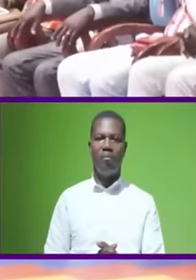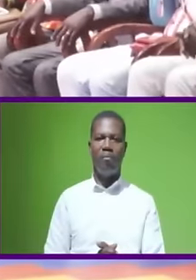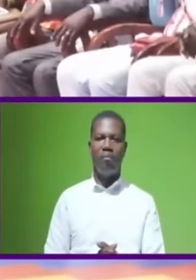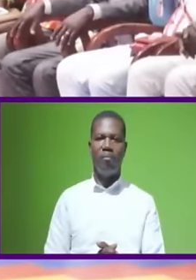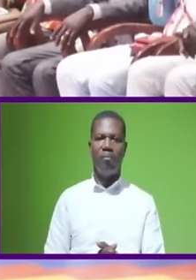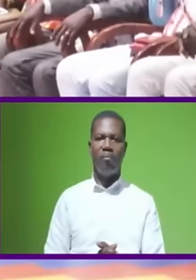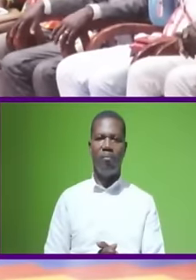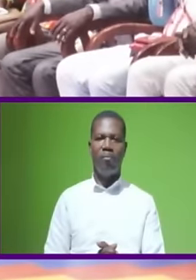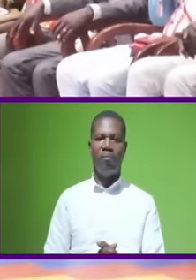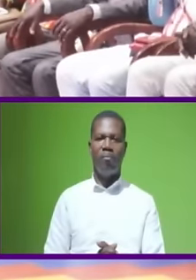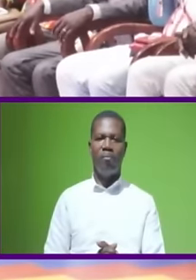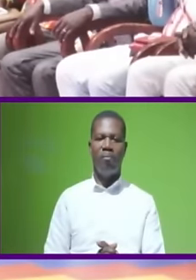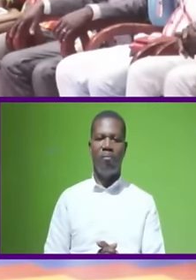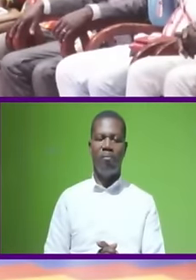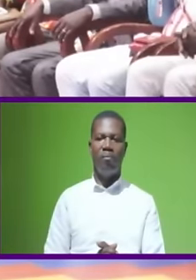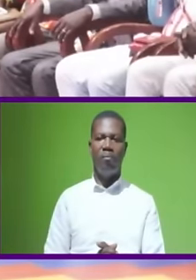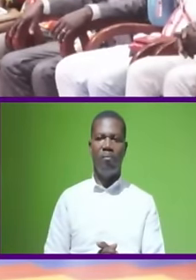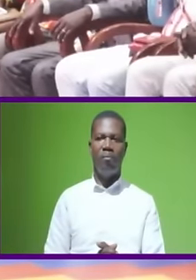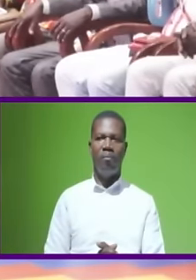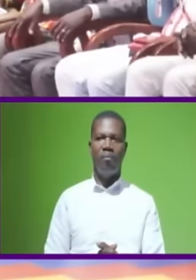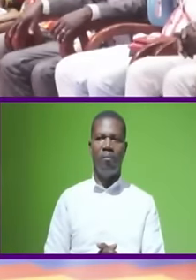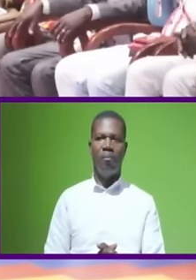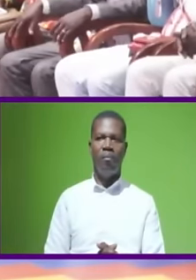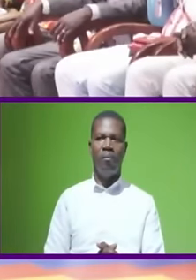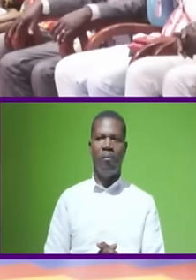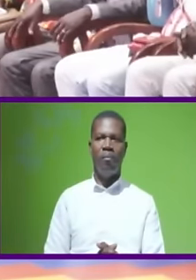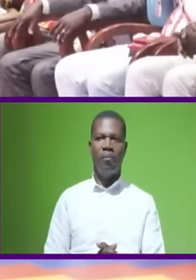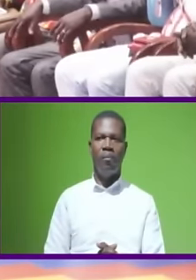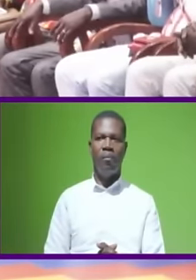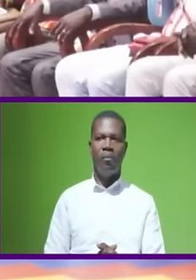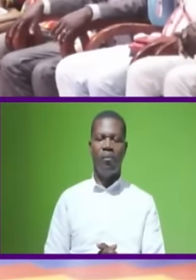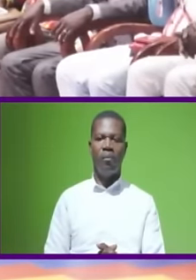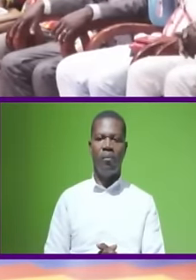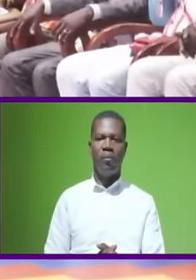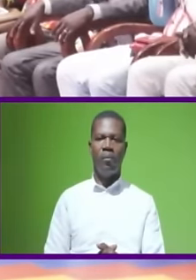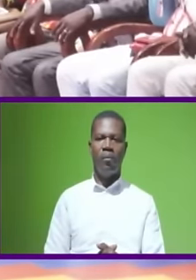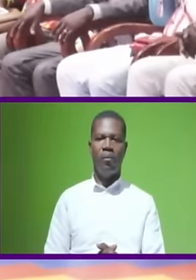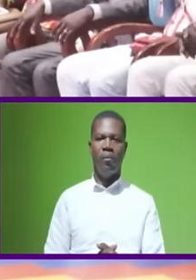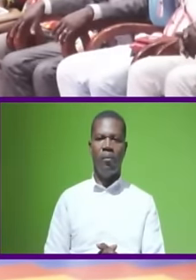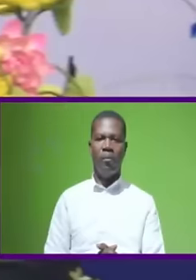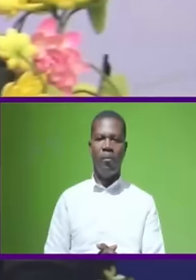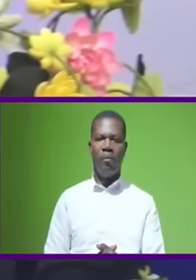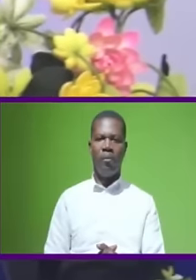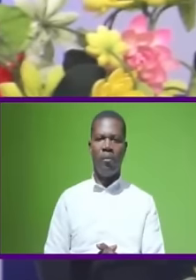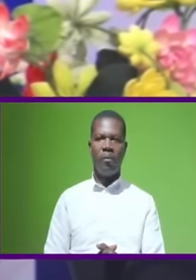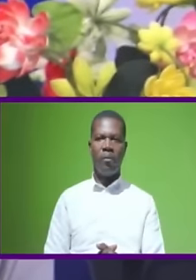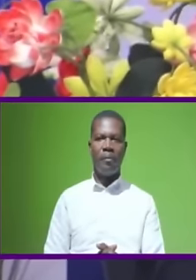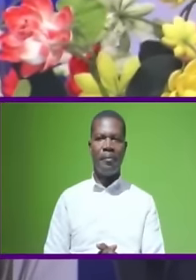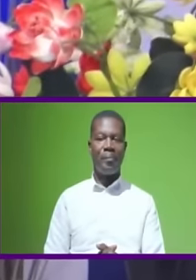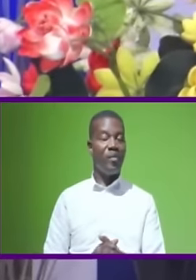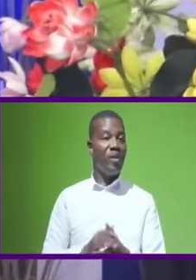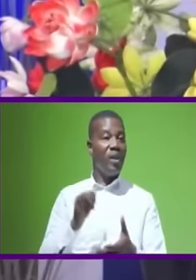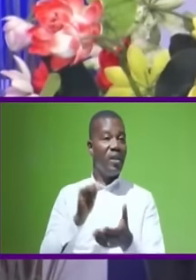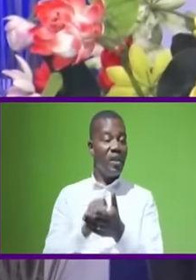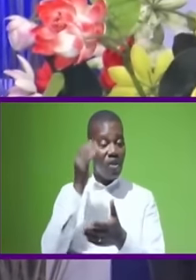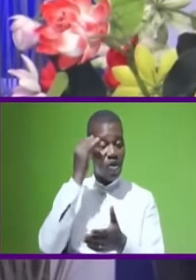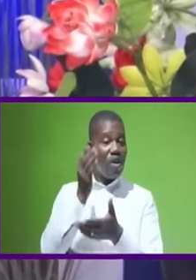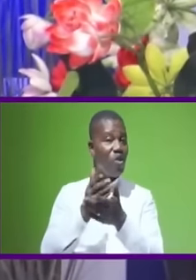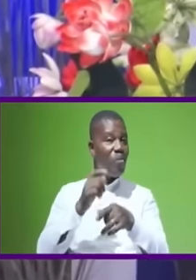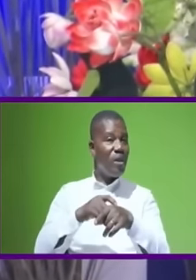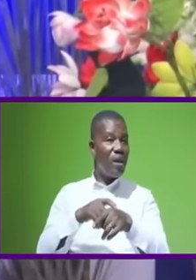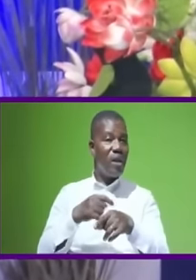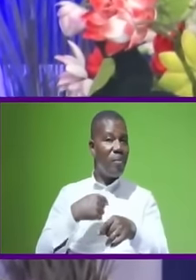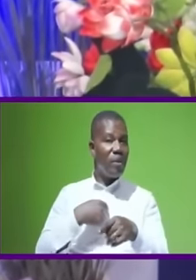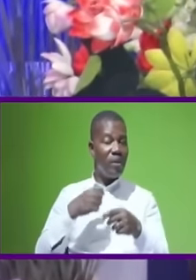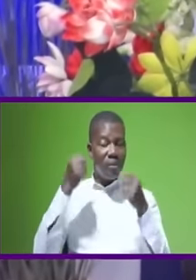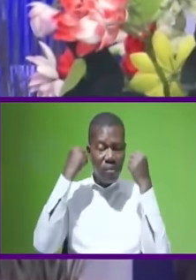the mason, and even question the steel bender. And don't think I told you I'm many a brief Philadelphia force. Money